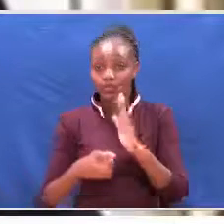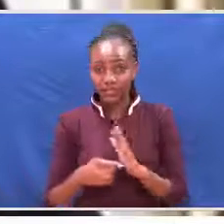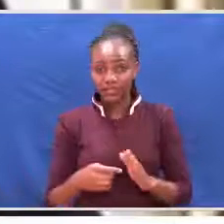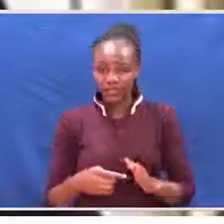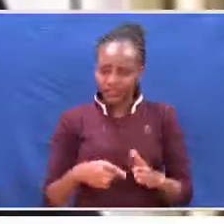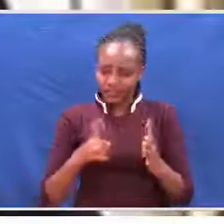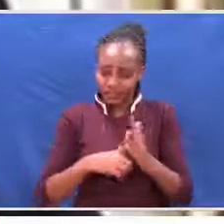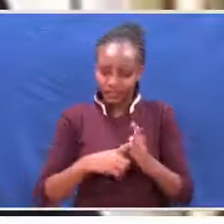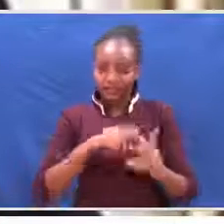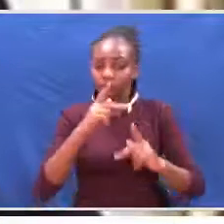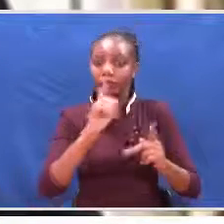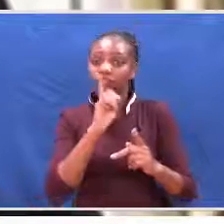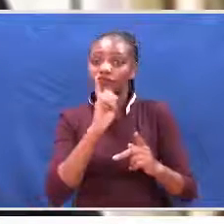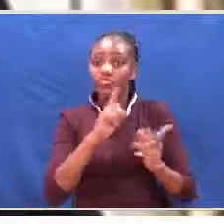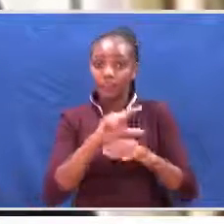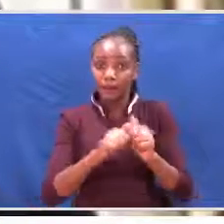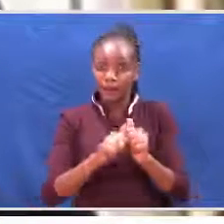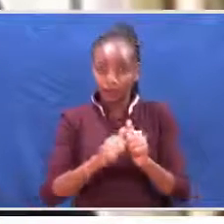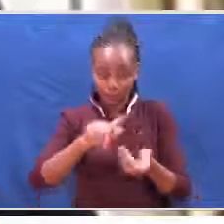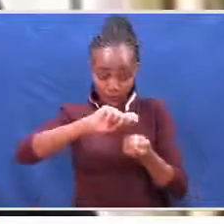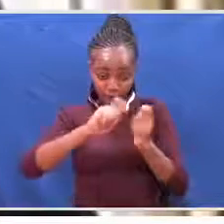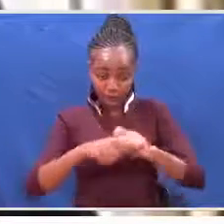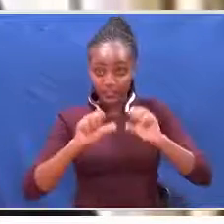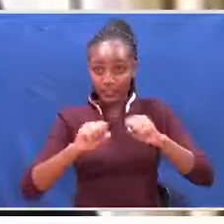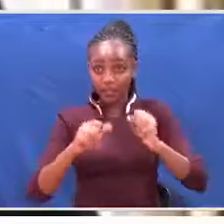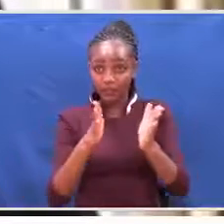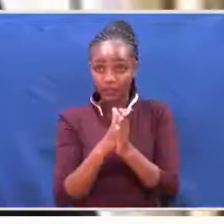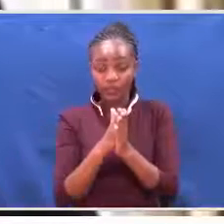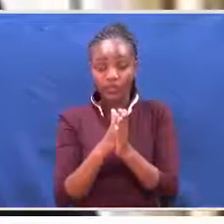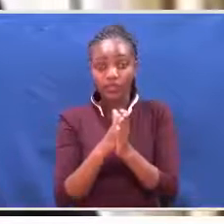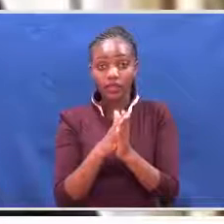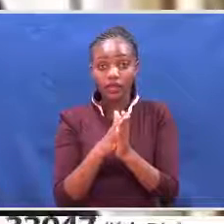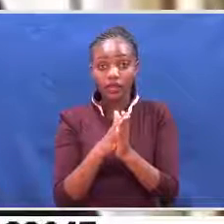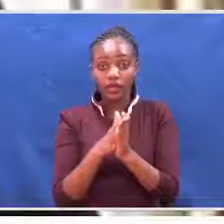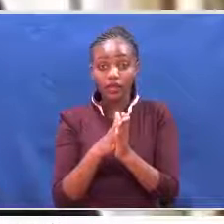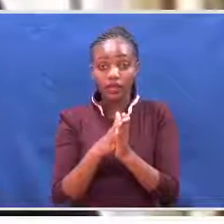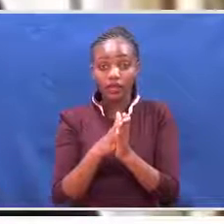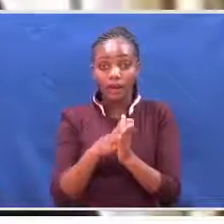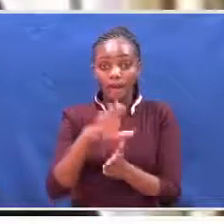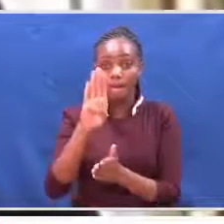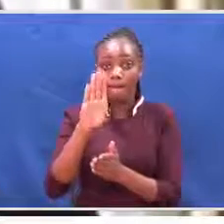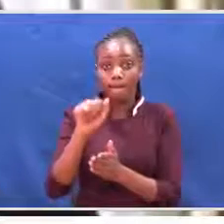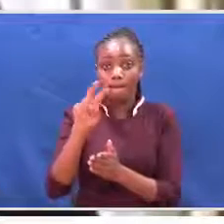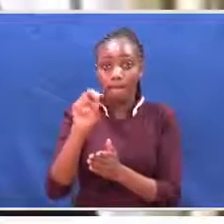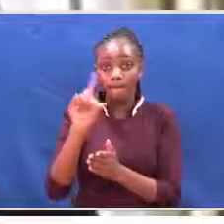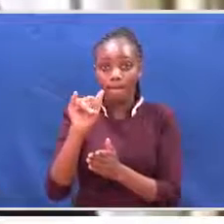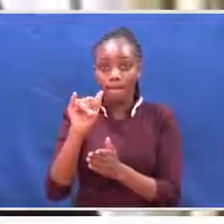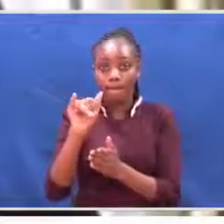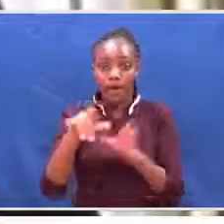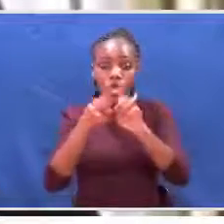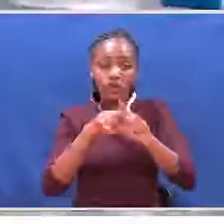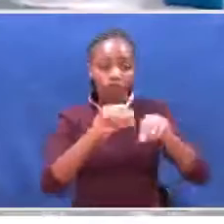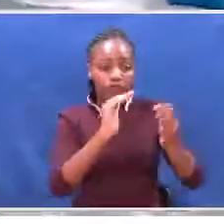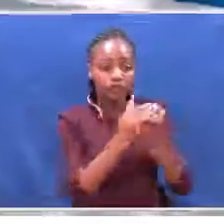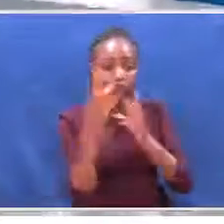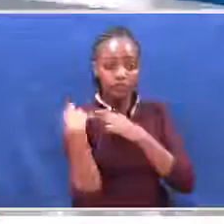begun the process of terminating the deed in which Nairobi Governor Mike Mbuvi Sonko handed over key functions such as health to